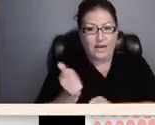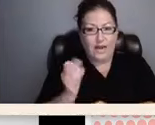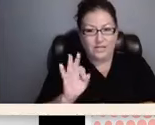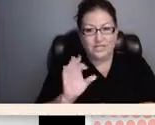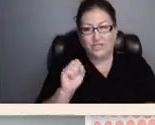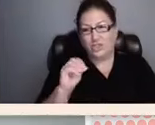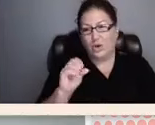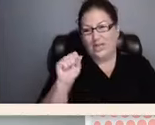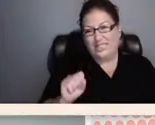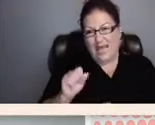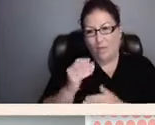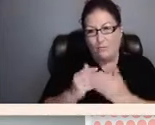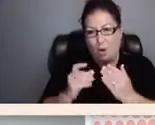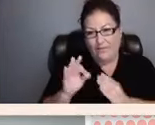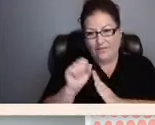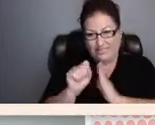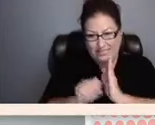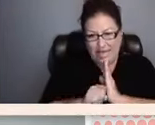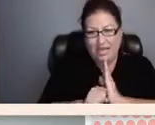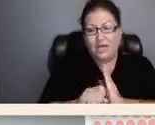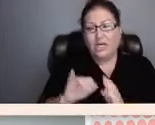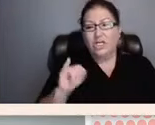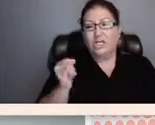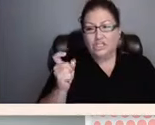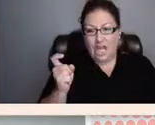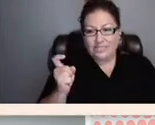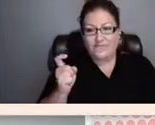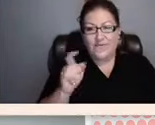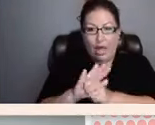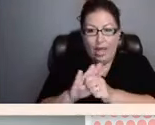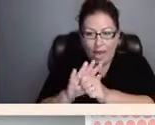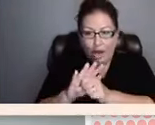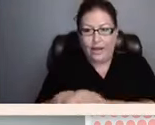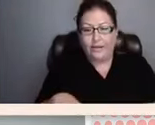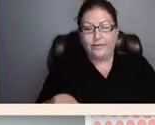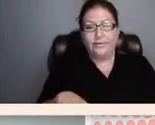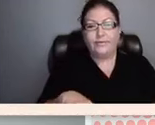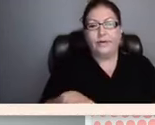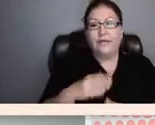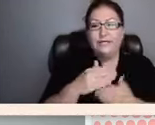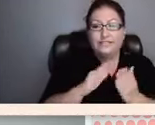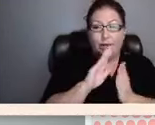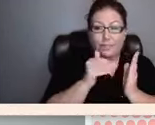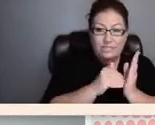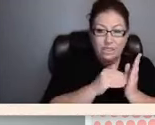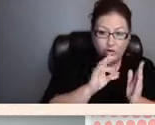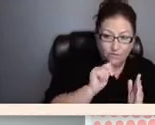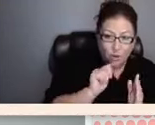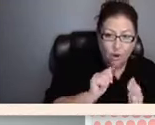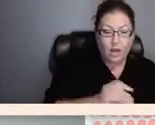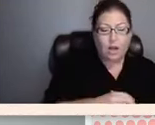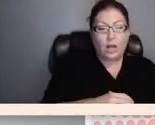the state, the Jacksonville area, some in Central Florida.